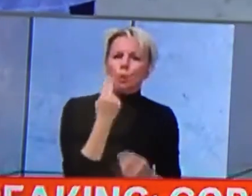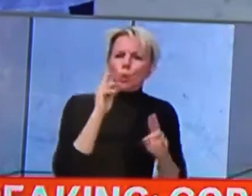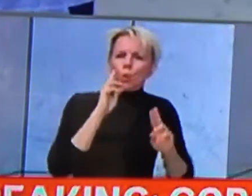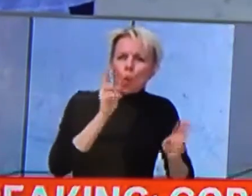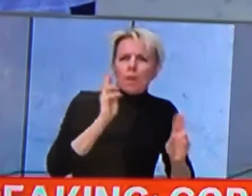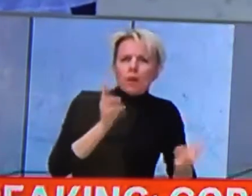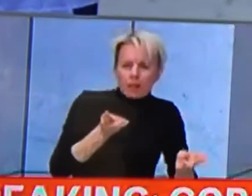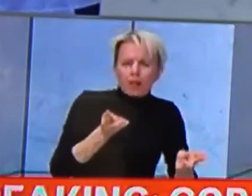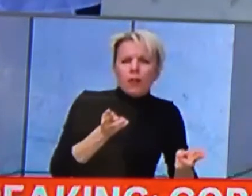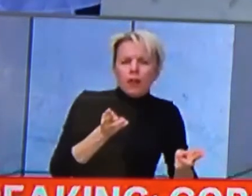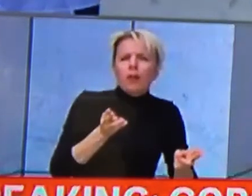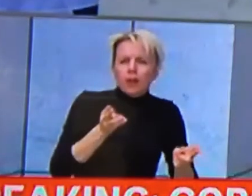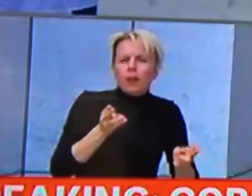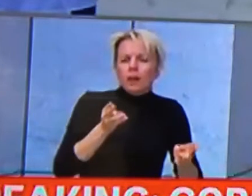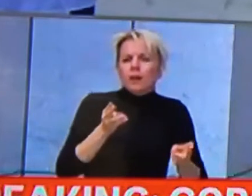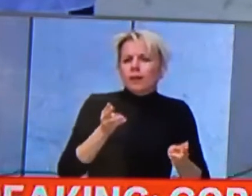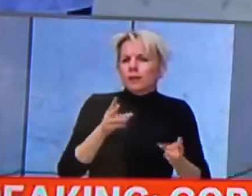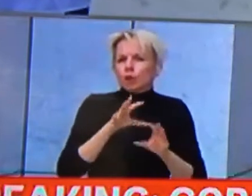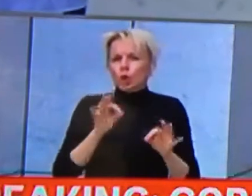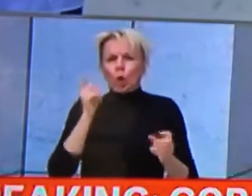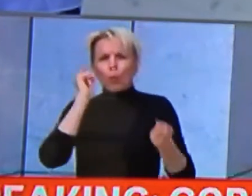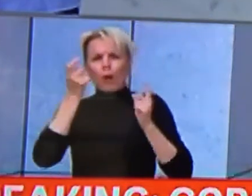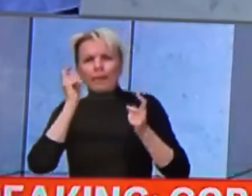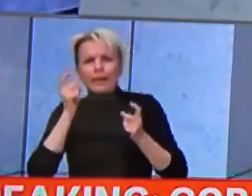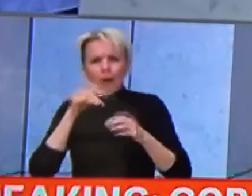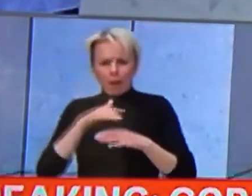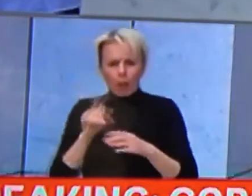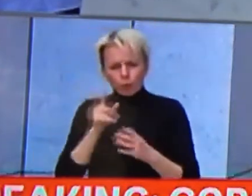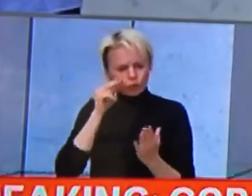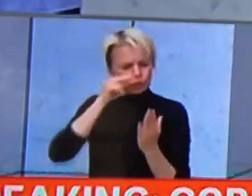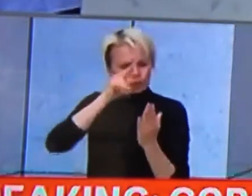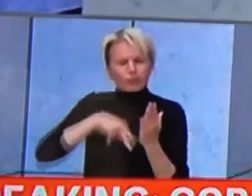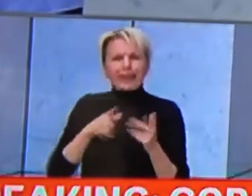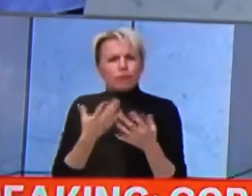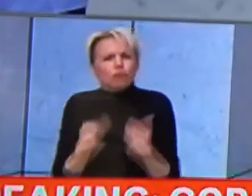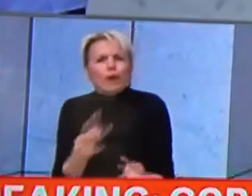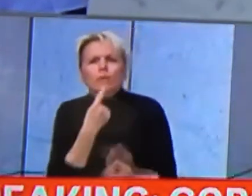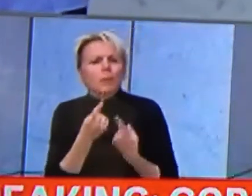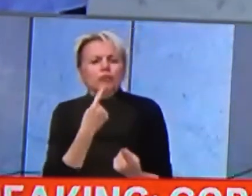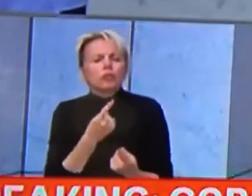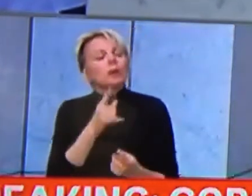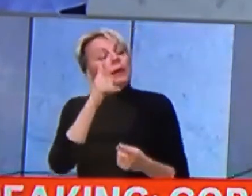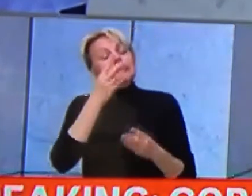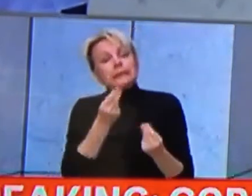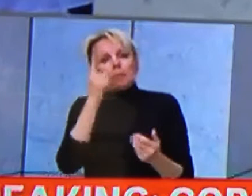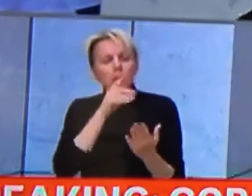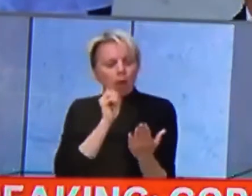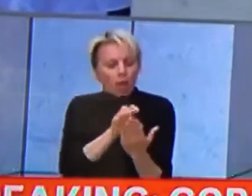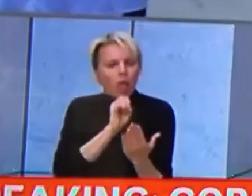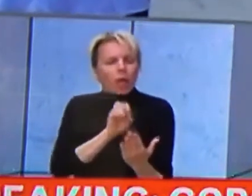caution against the way people talk about this word lockdown. And the reason I'd say it is this, and I know you meant